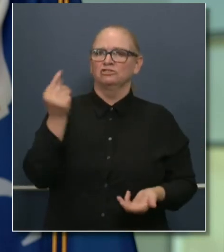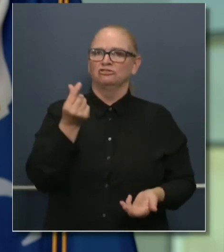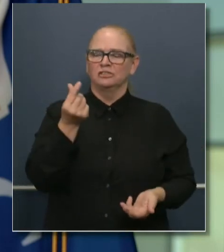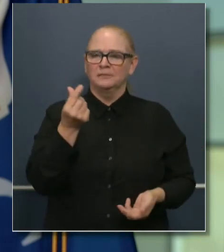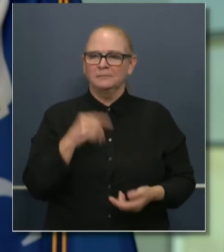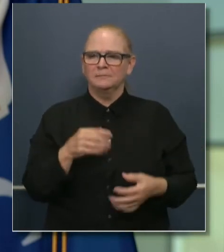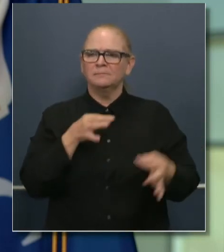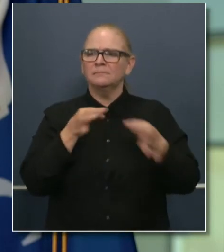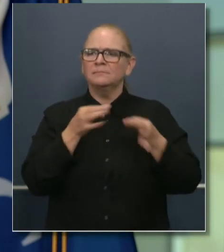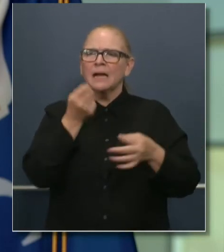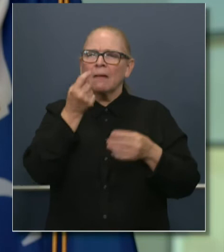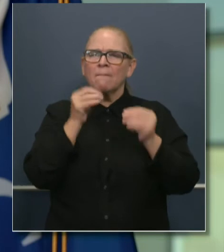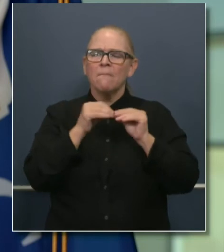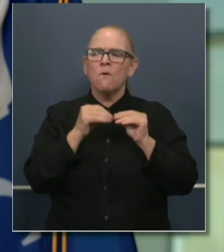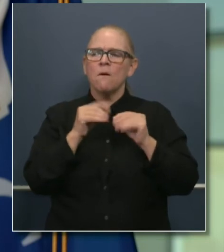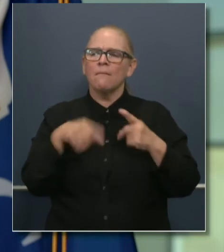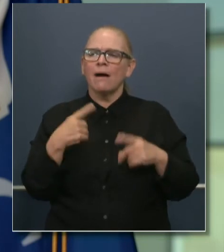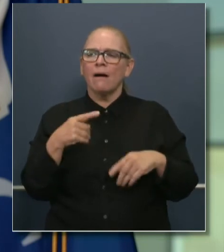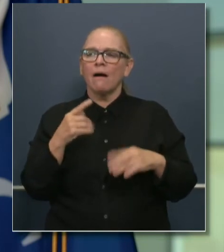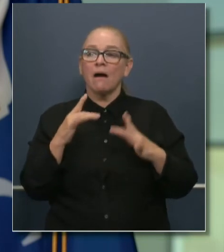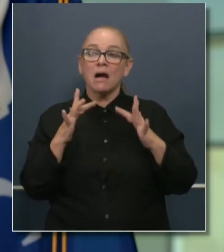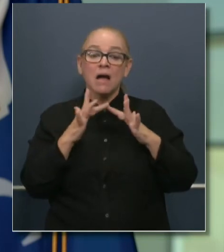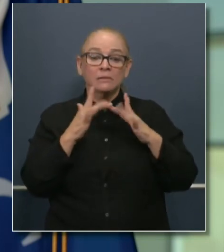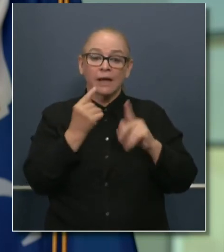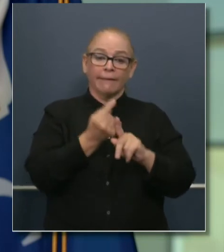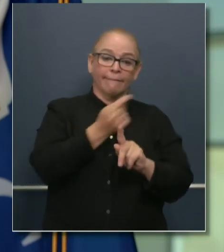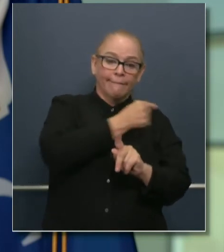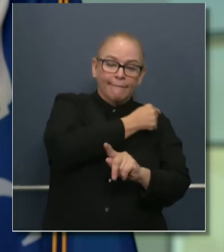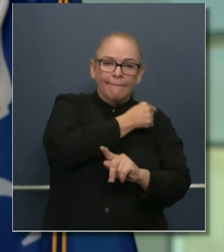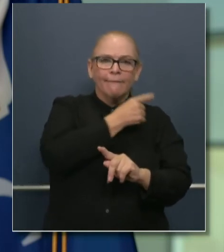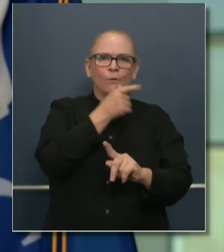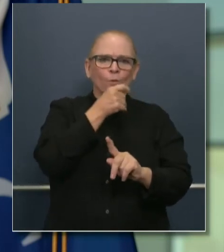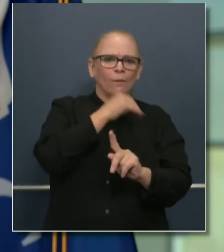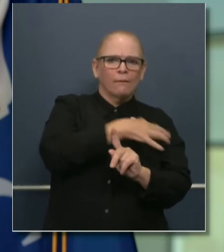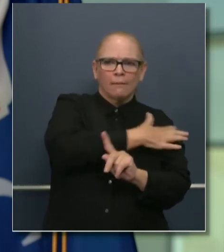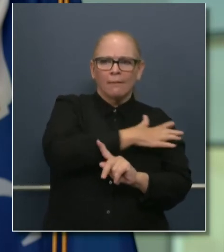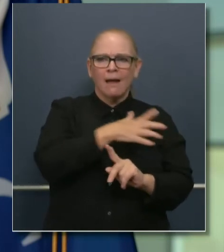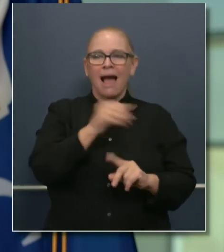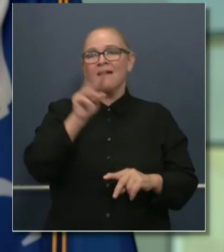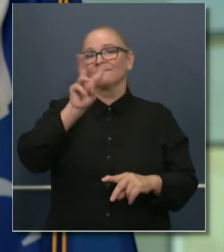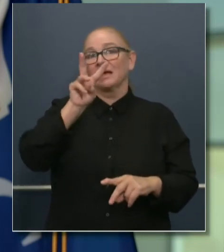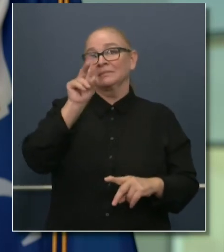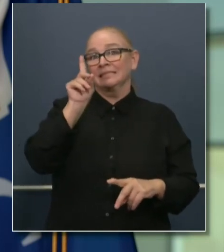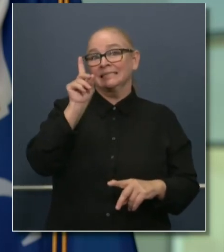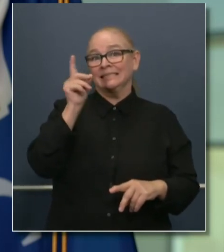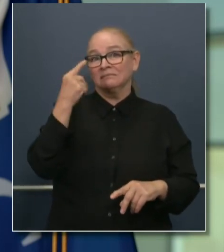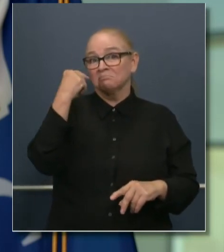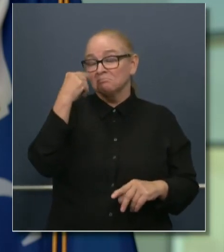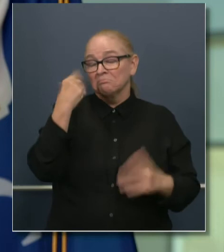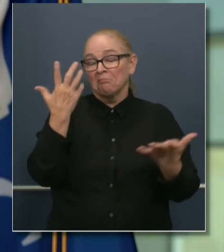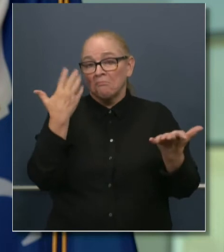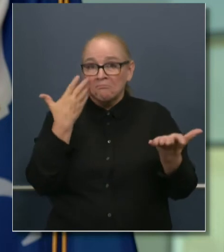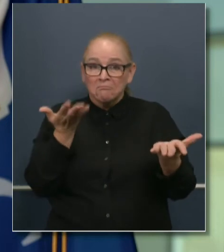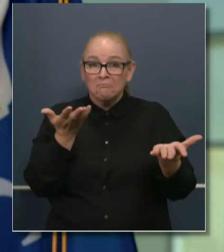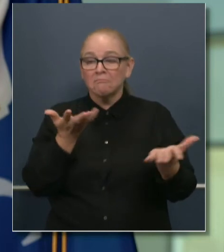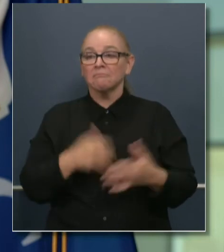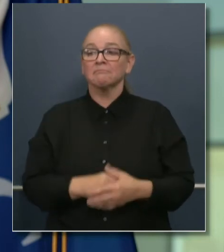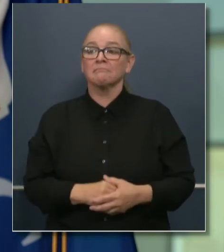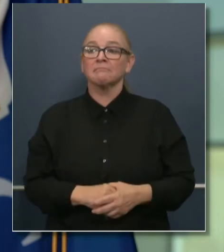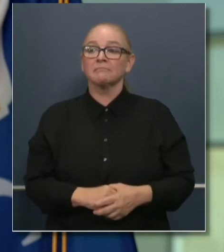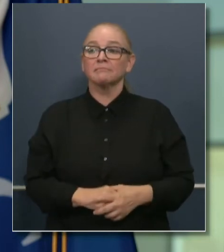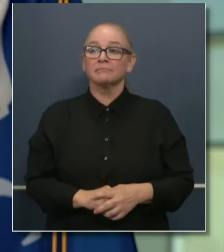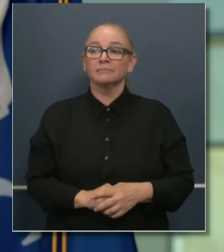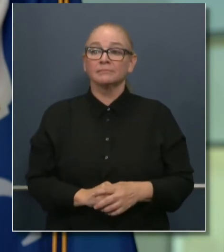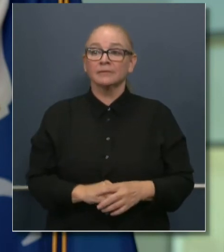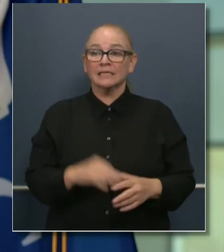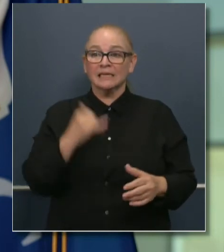more information about the contact tracing, talk a little bit about vitamin D, and talk about when indeed someone who